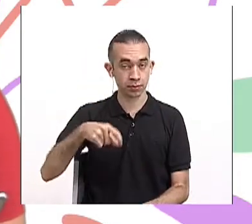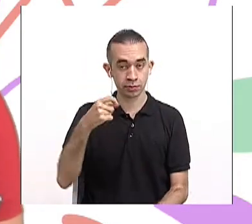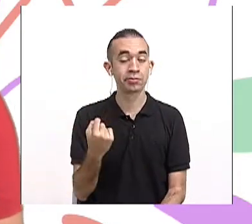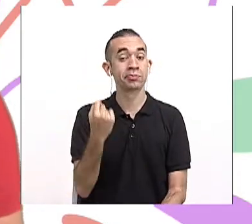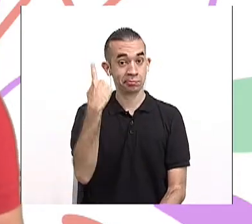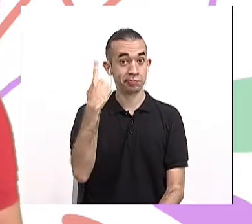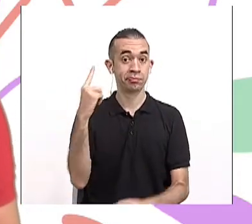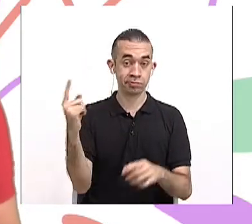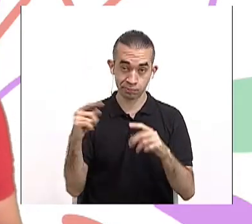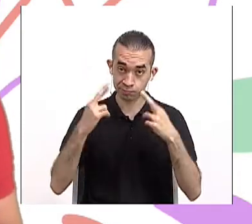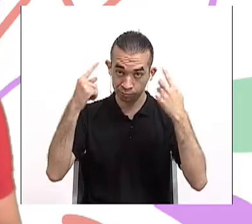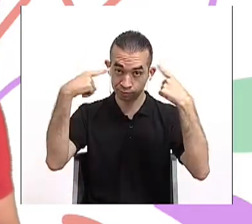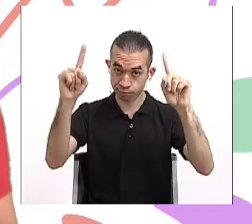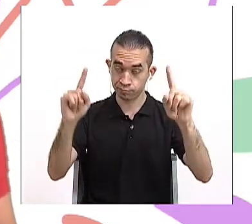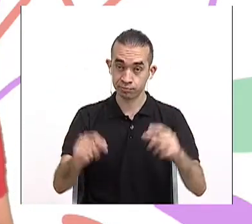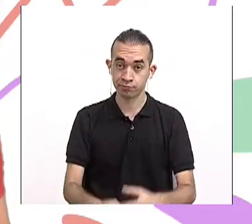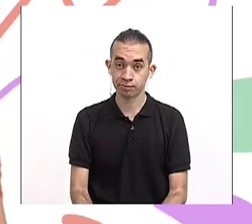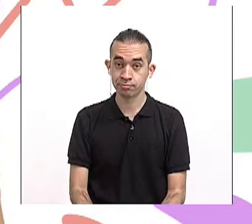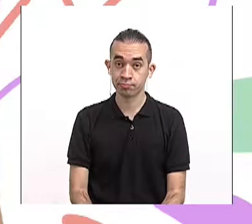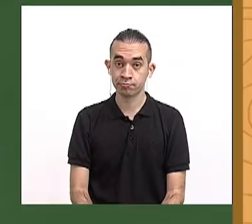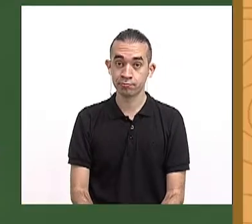our tasks.